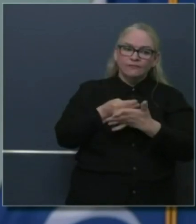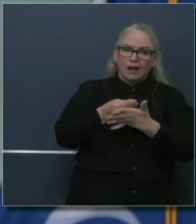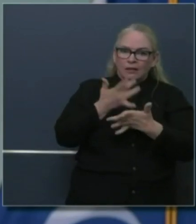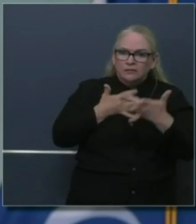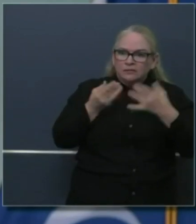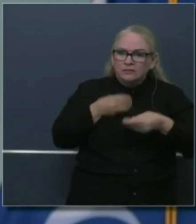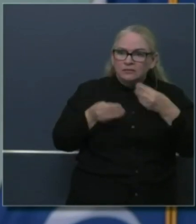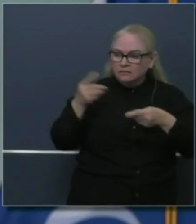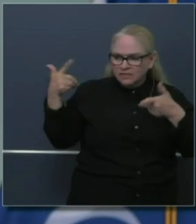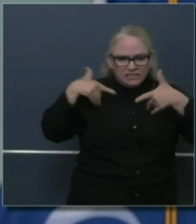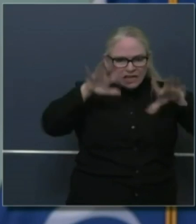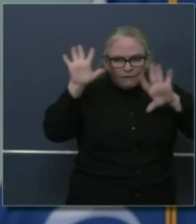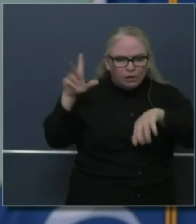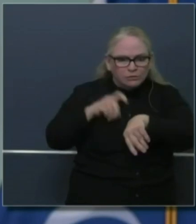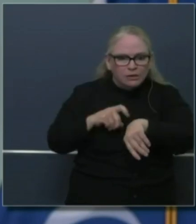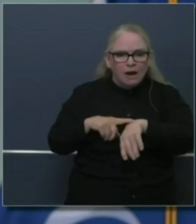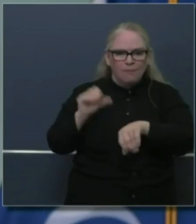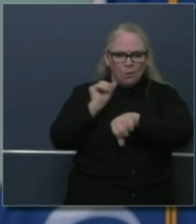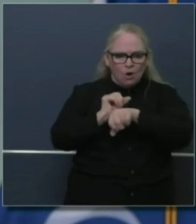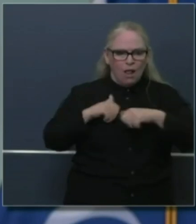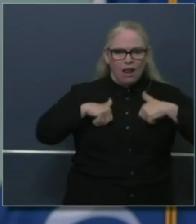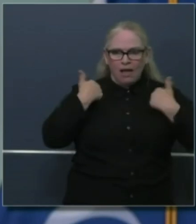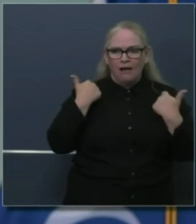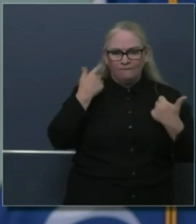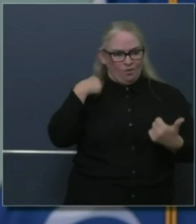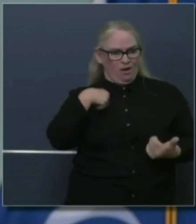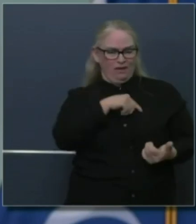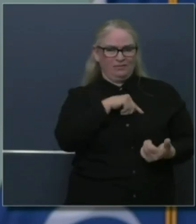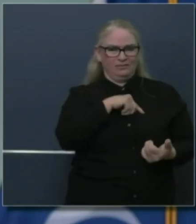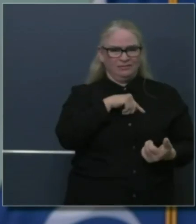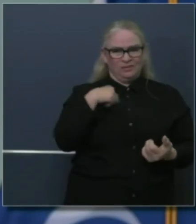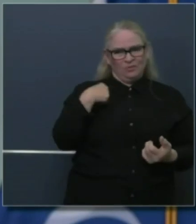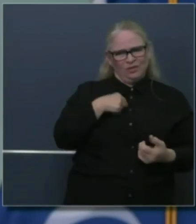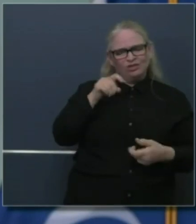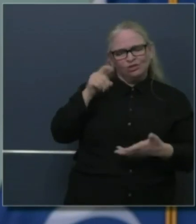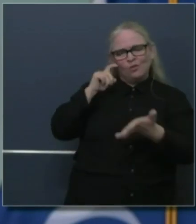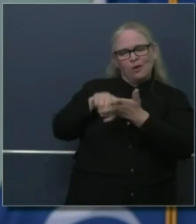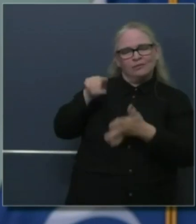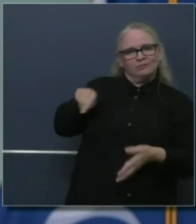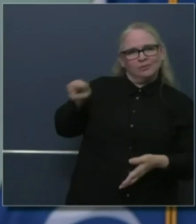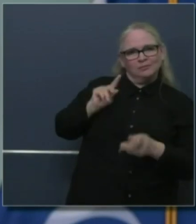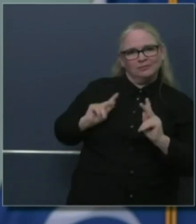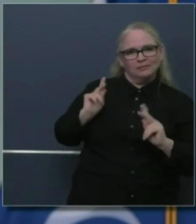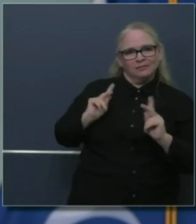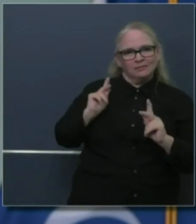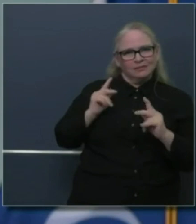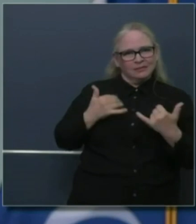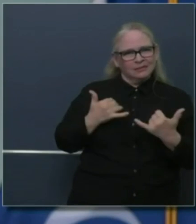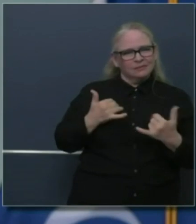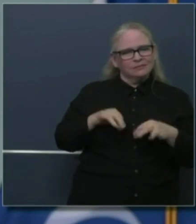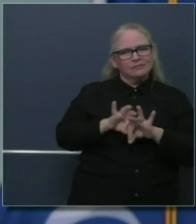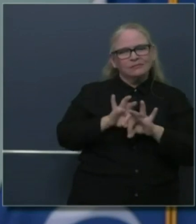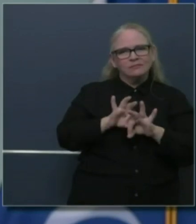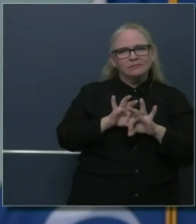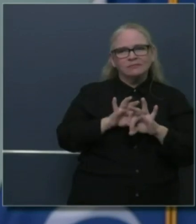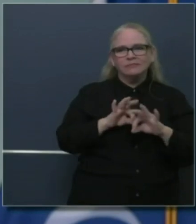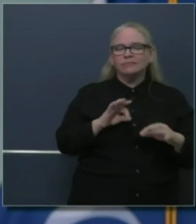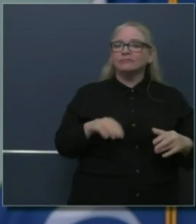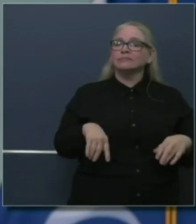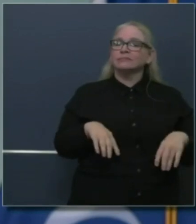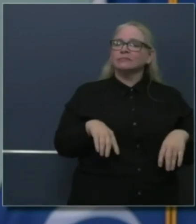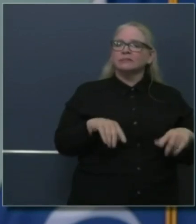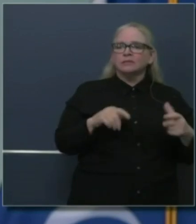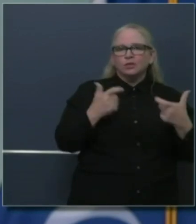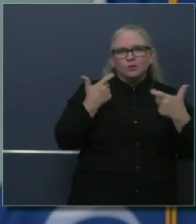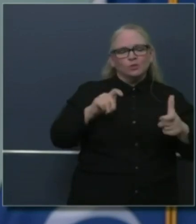state's fiscal condition. We have to recognize that this moment requires an historic effort of